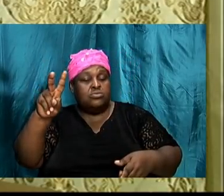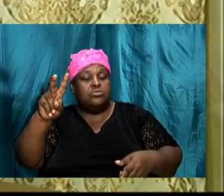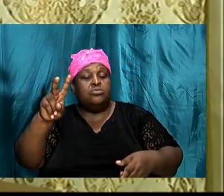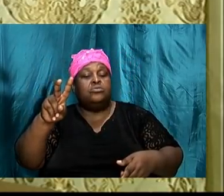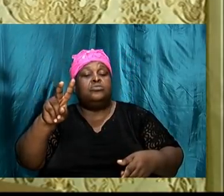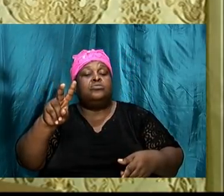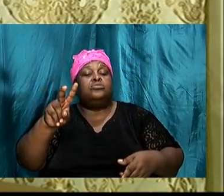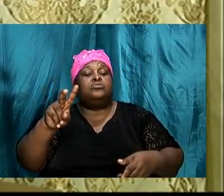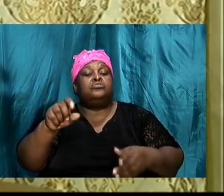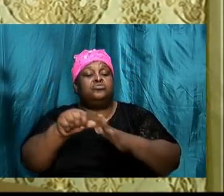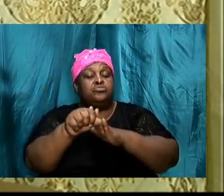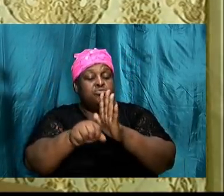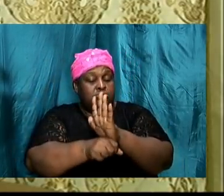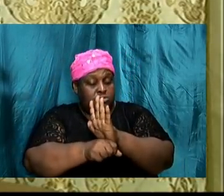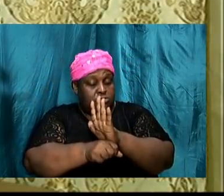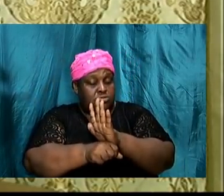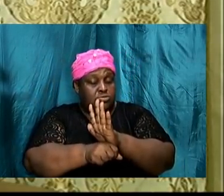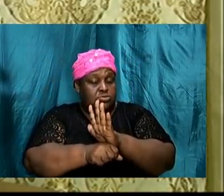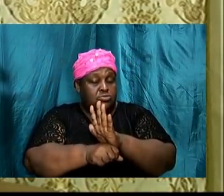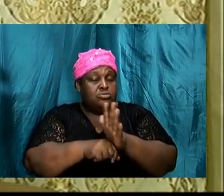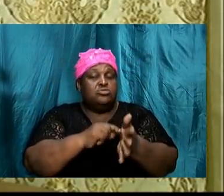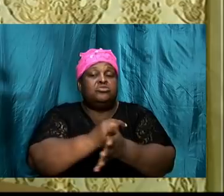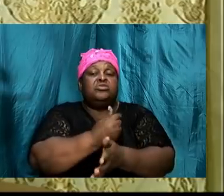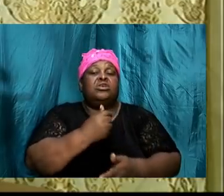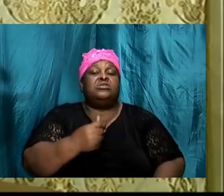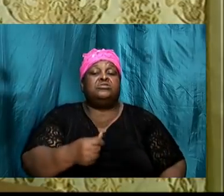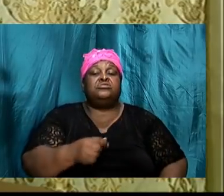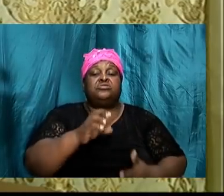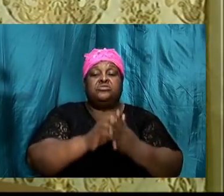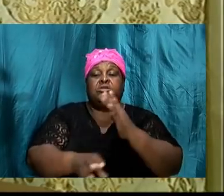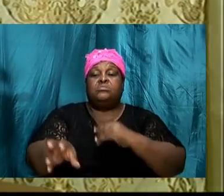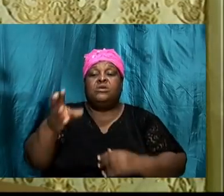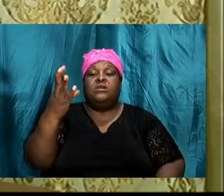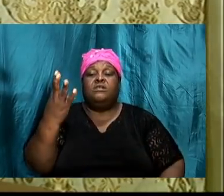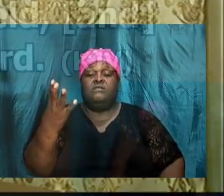So, Genesis chapter 15, 1 to 6.